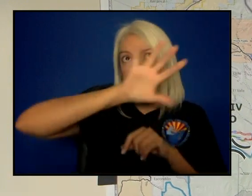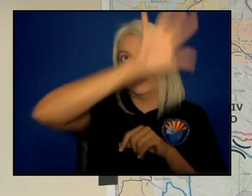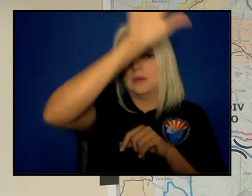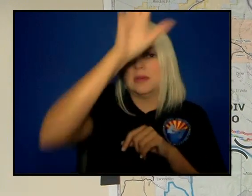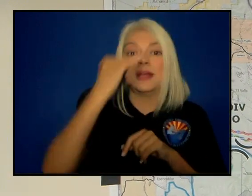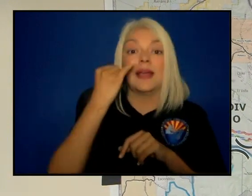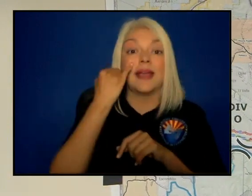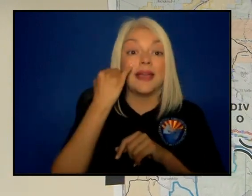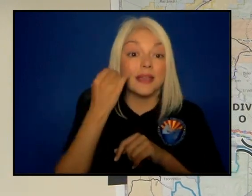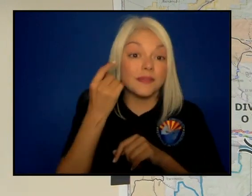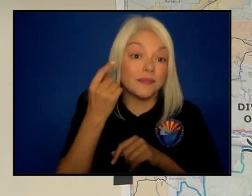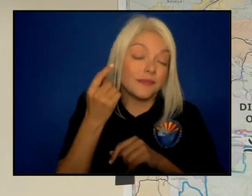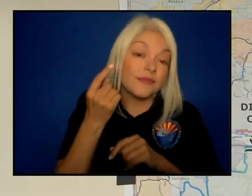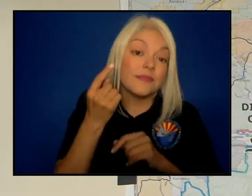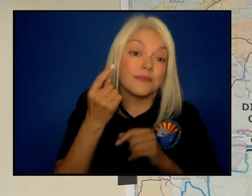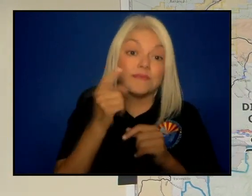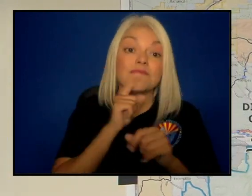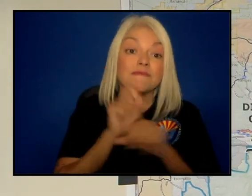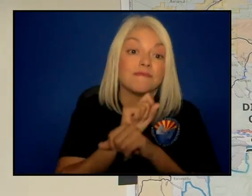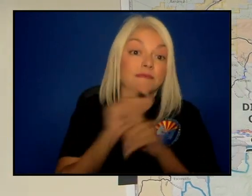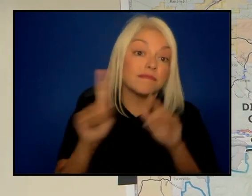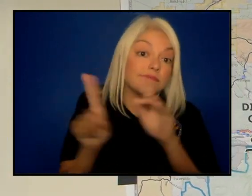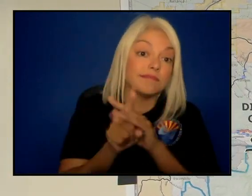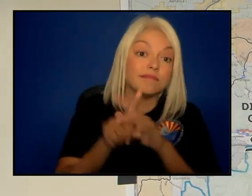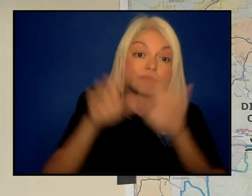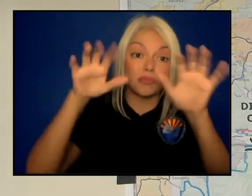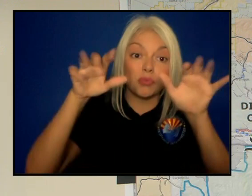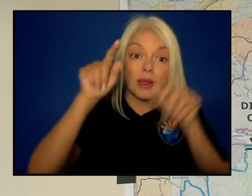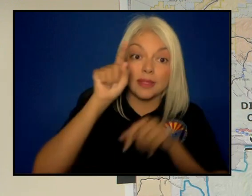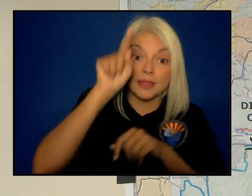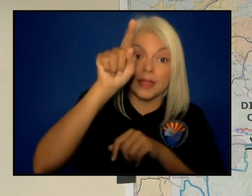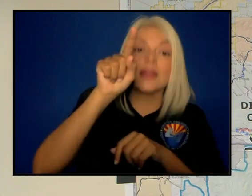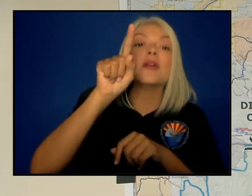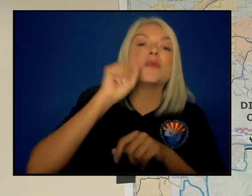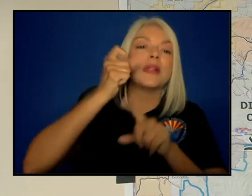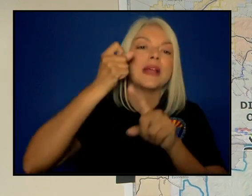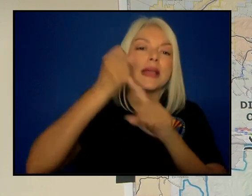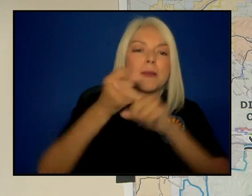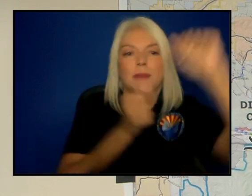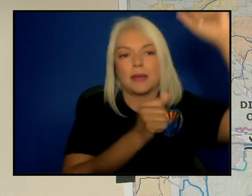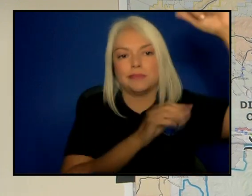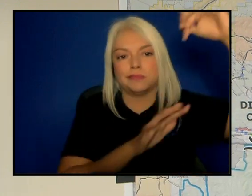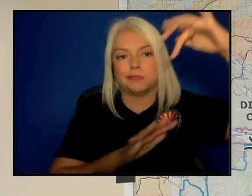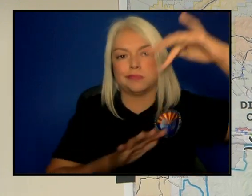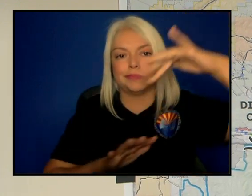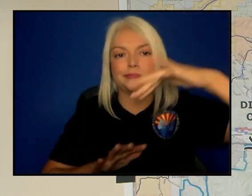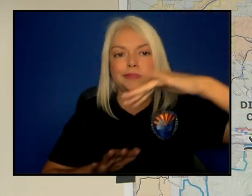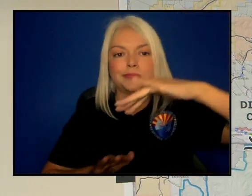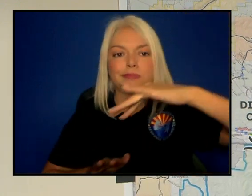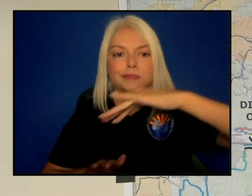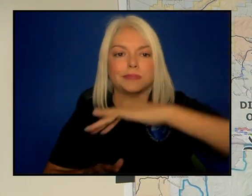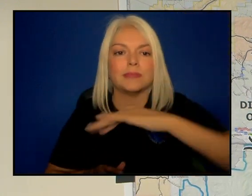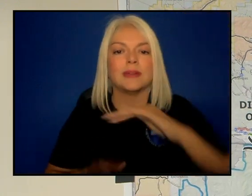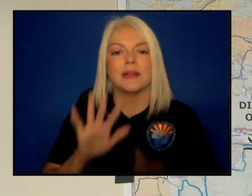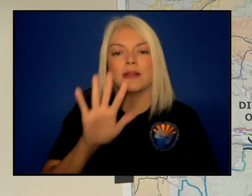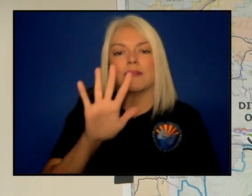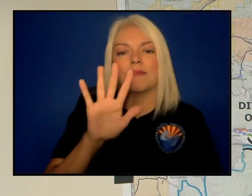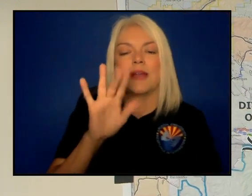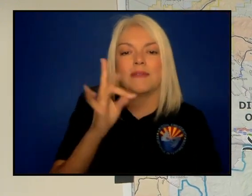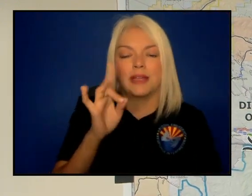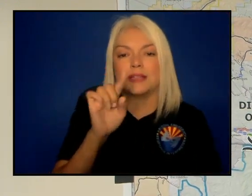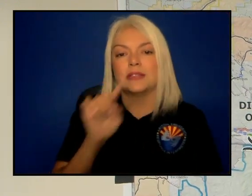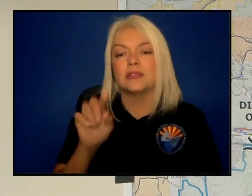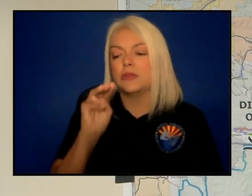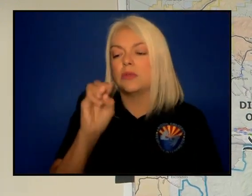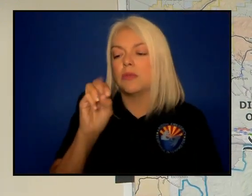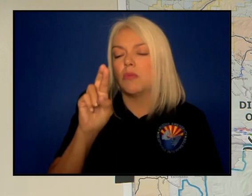initiating in and around here, then we could see significant impacts down the 518 and into Mora proper. The